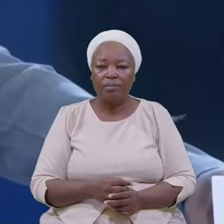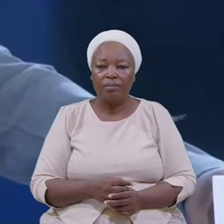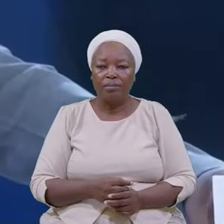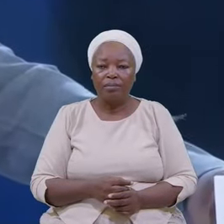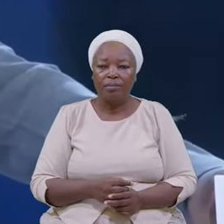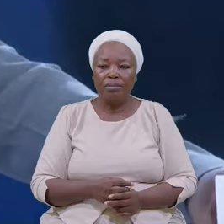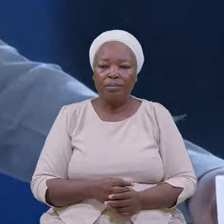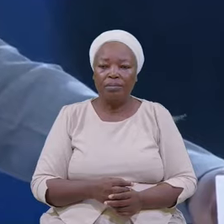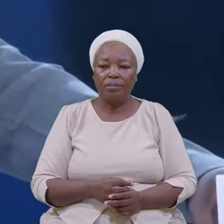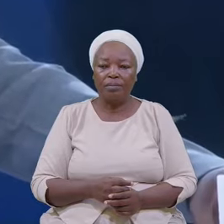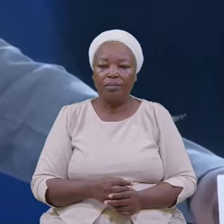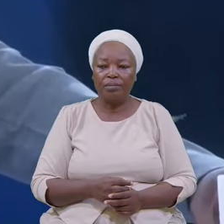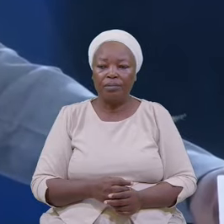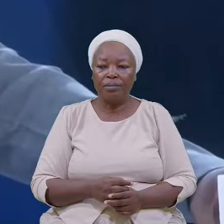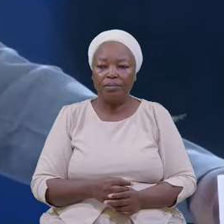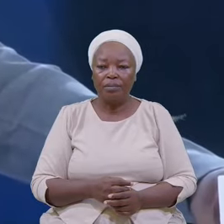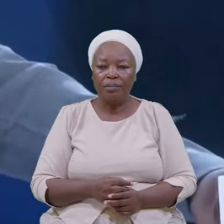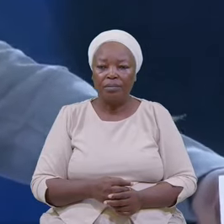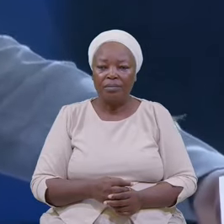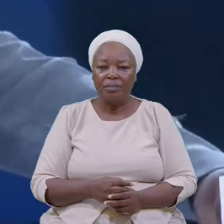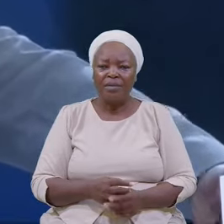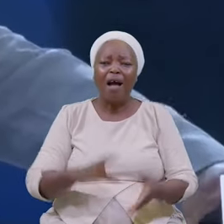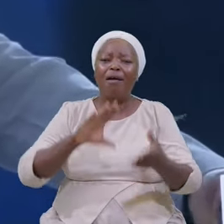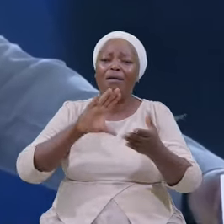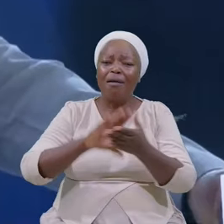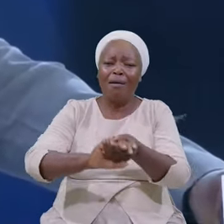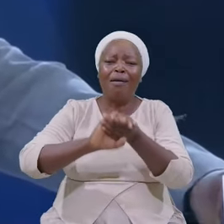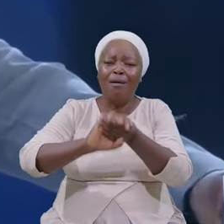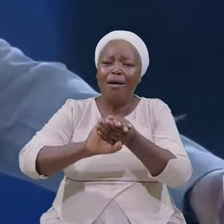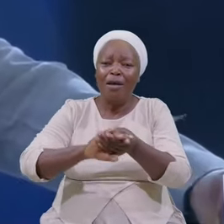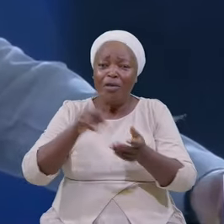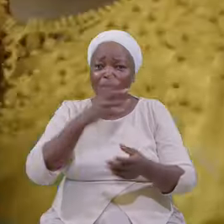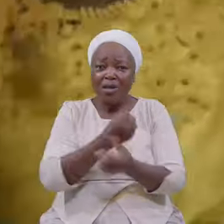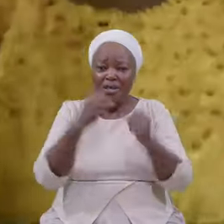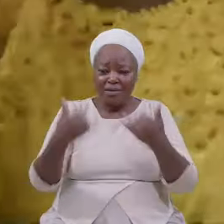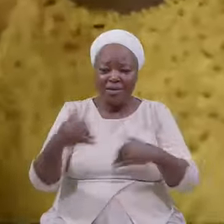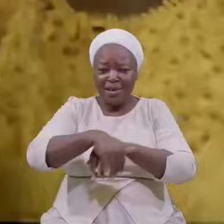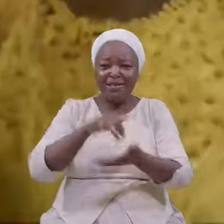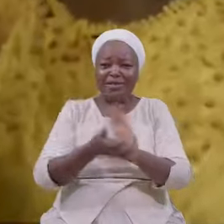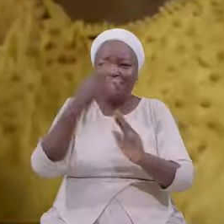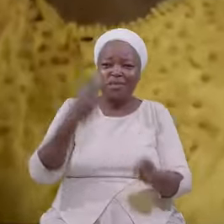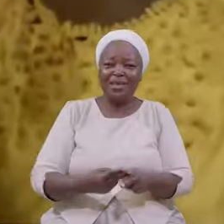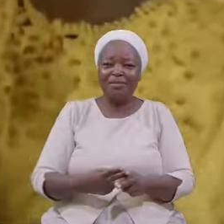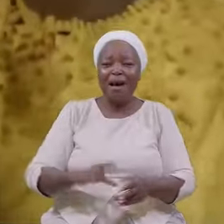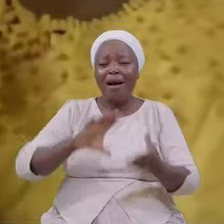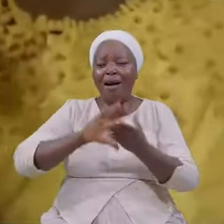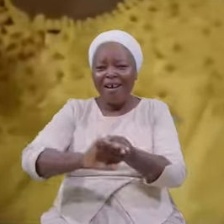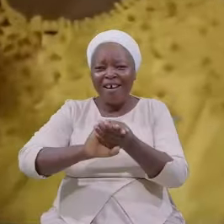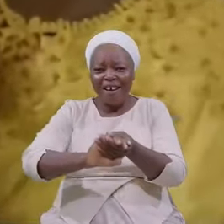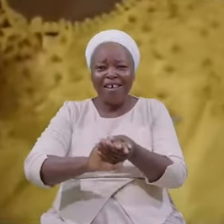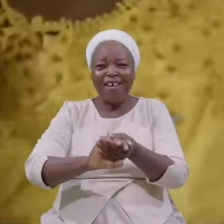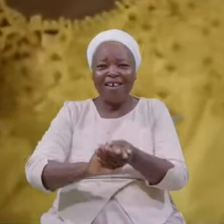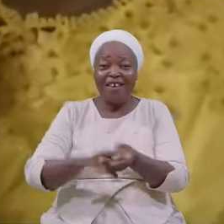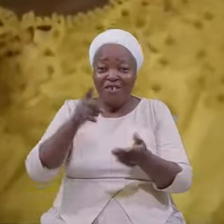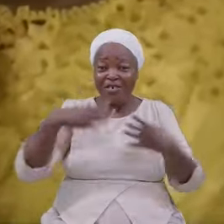allez piétiner la maladie là. Congratulations, you are saved tonight. Félicitations à vous, vous êtes sauvés ce soir. Congratulations, you